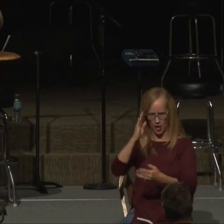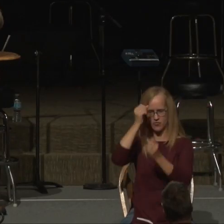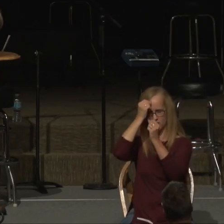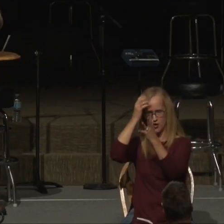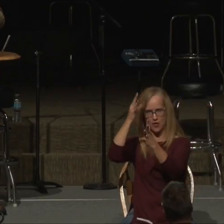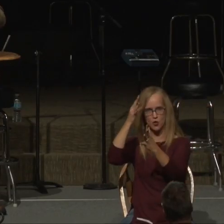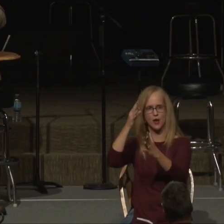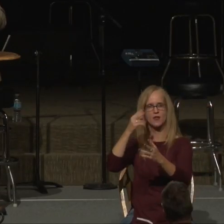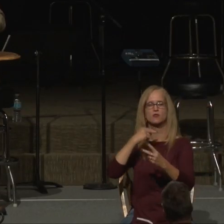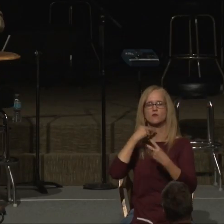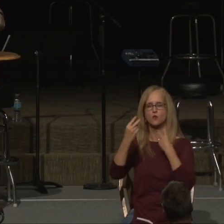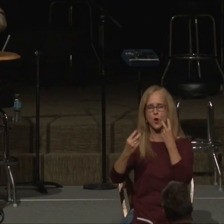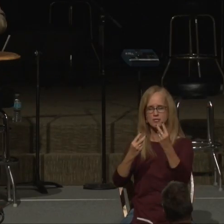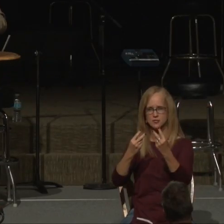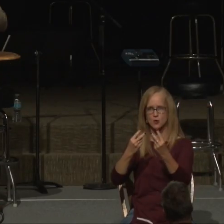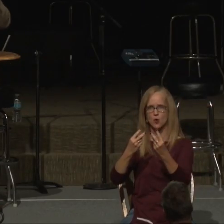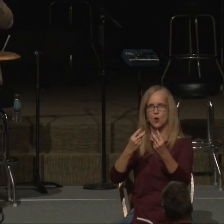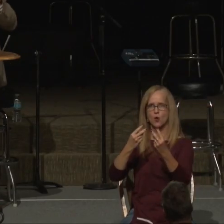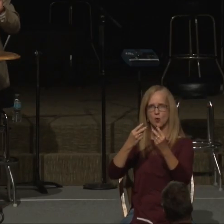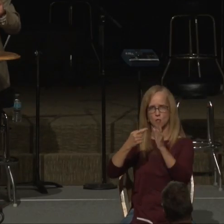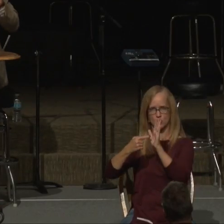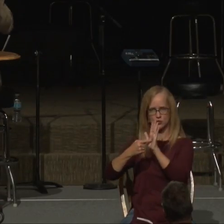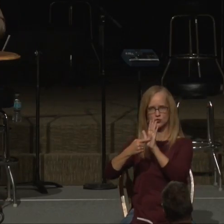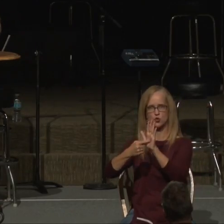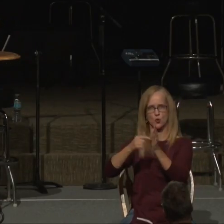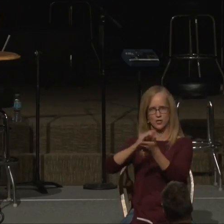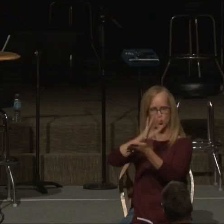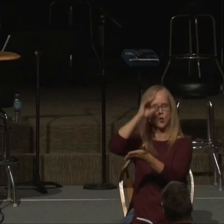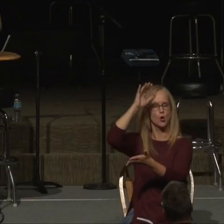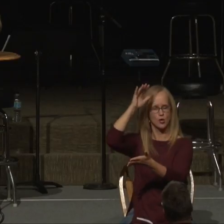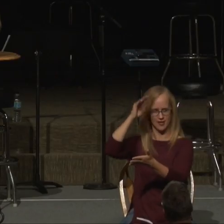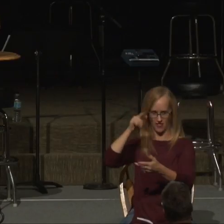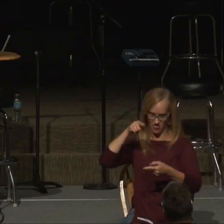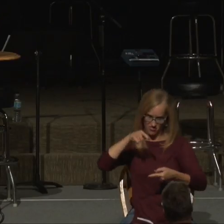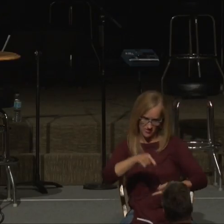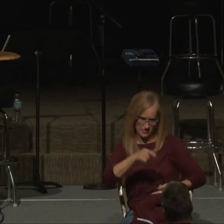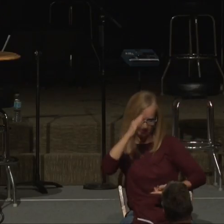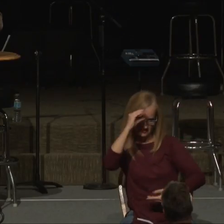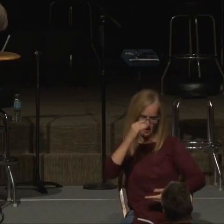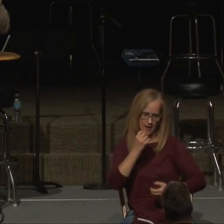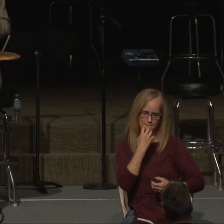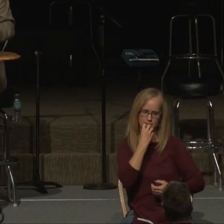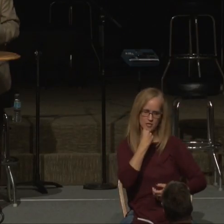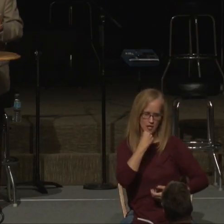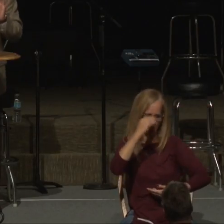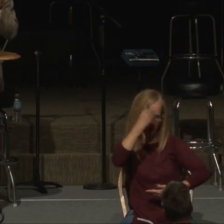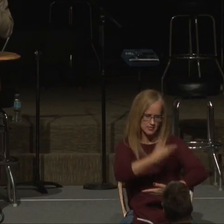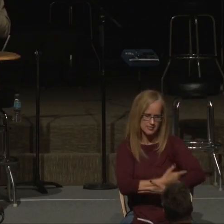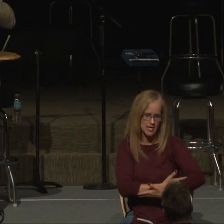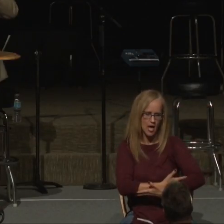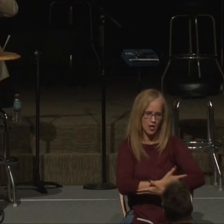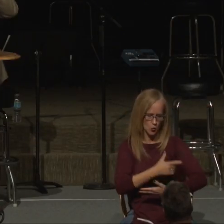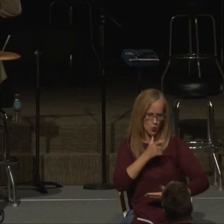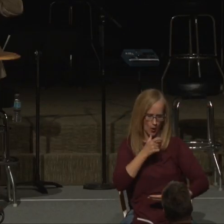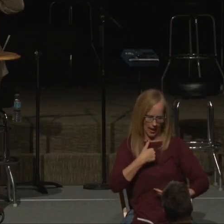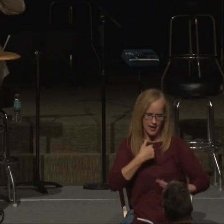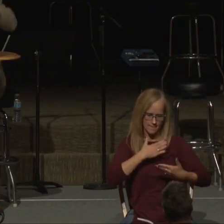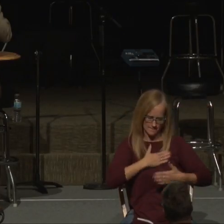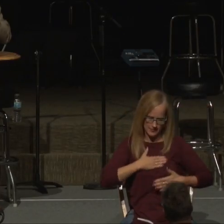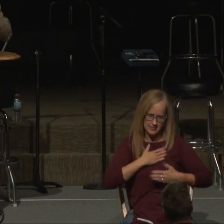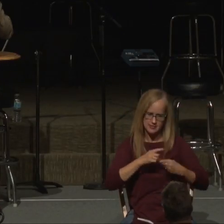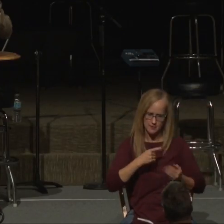borne to him by the majestic glory," quote, "This is my beloved Son with whom I am well pleased," end quote, "we